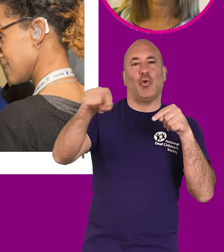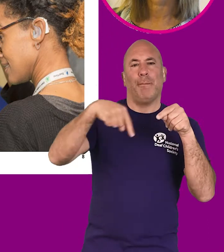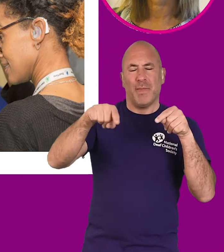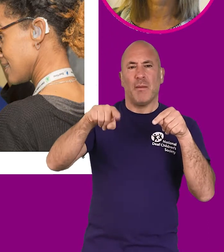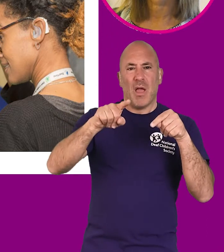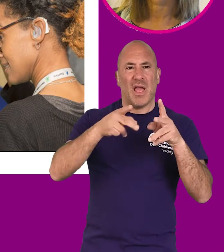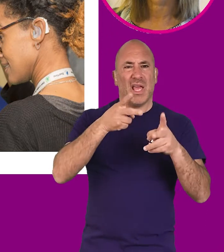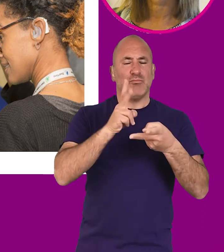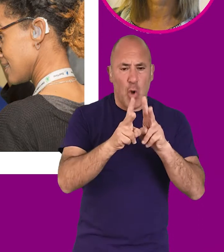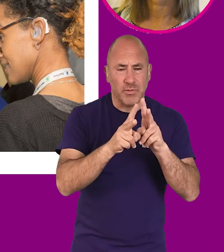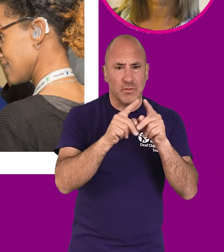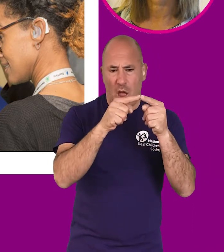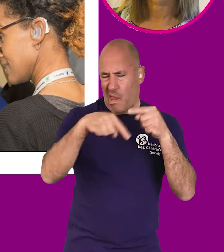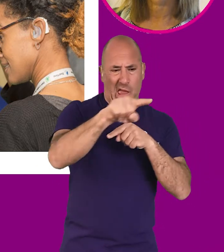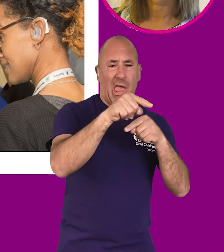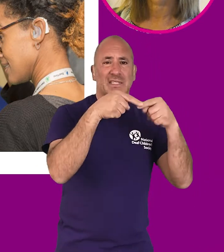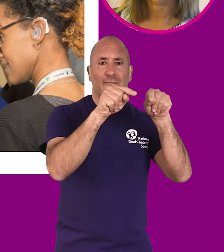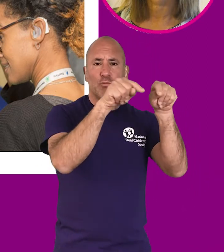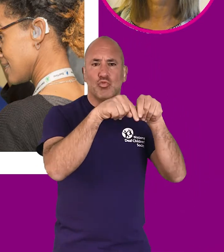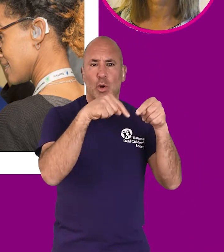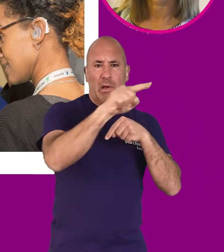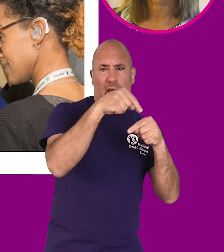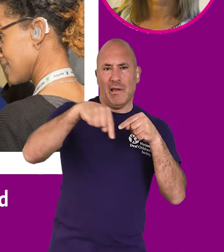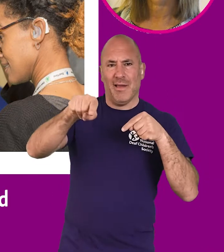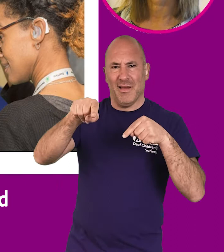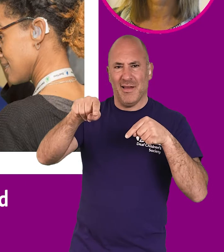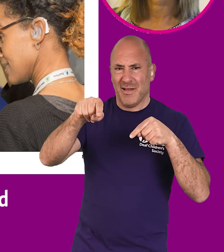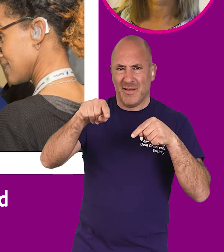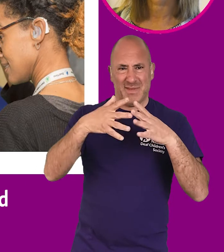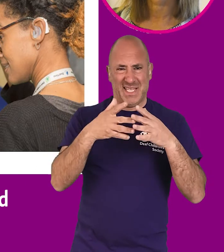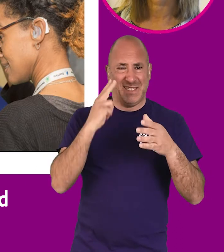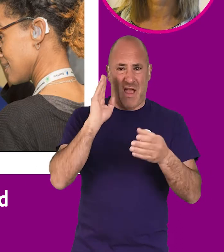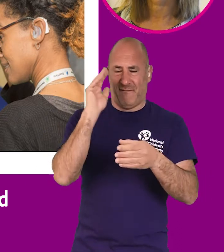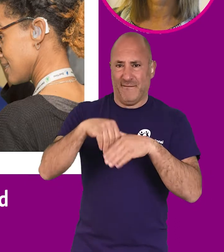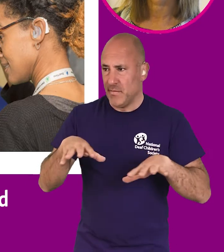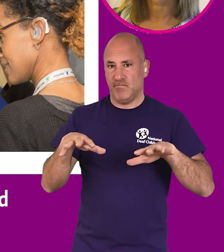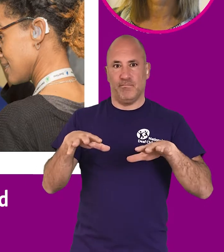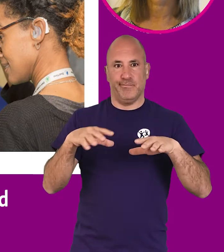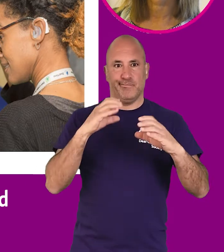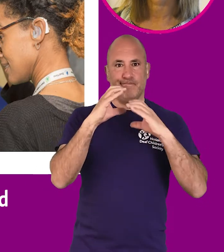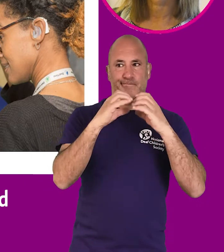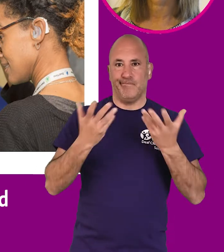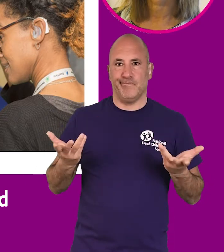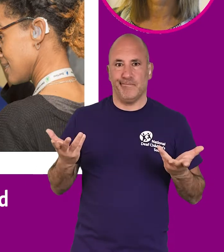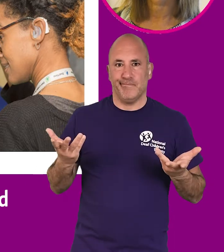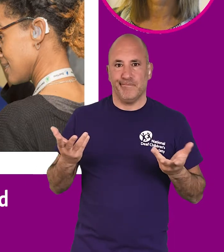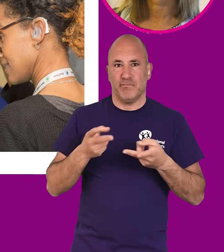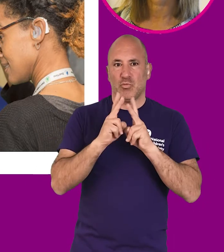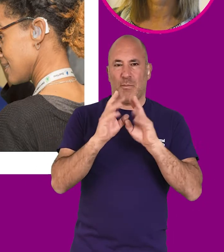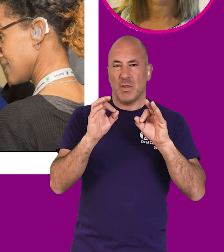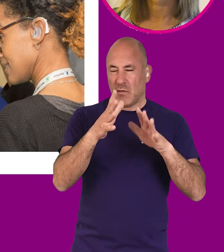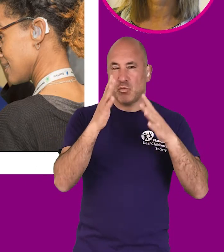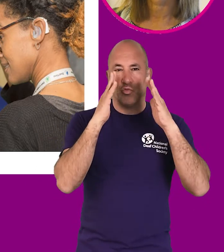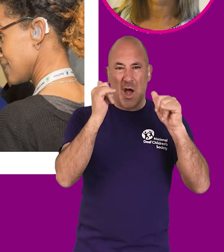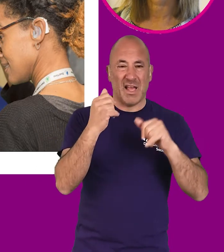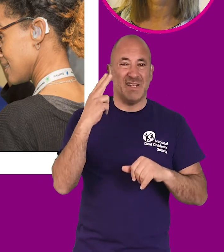deaf people off to a breakout room, you often find that the interpreter hasn't been moved to the same breakout room. And